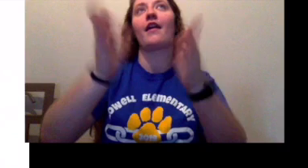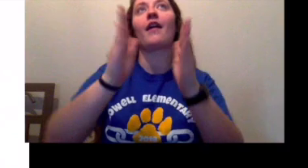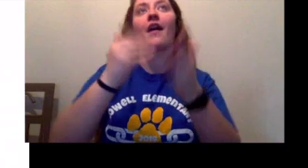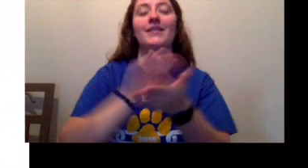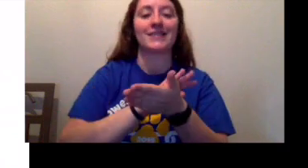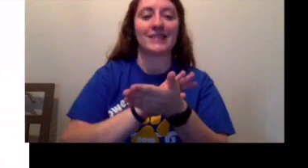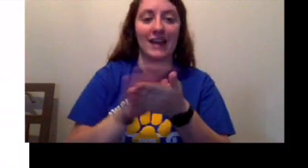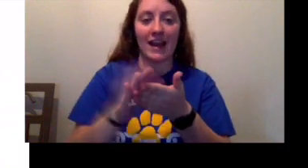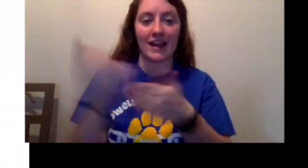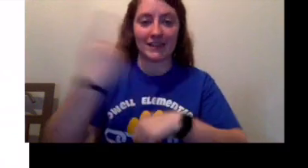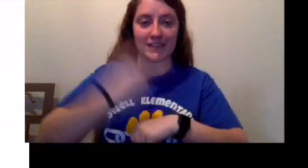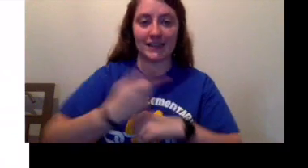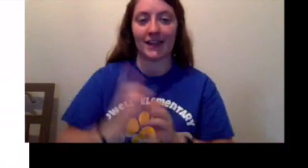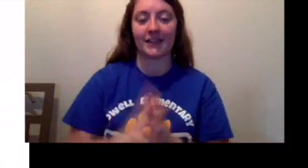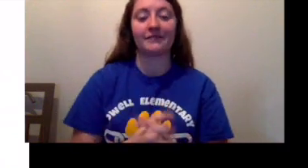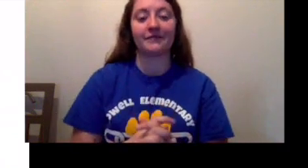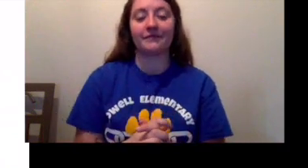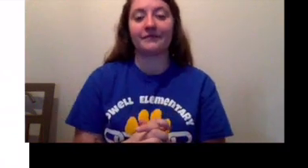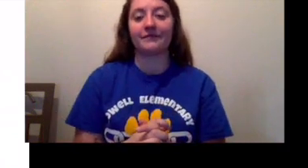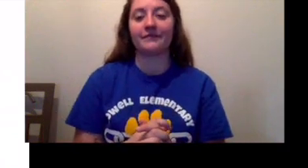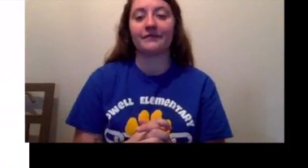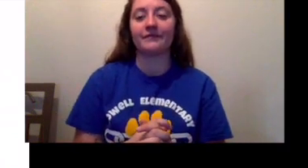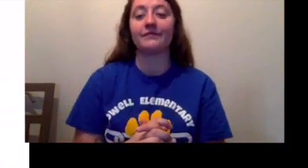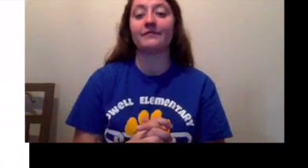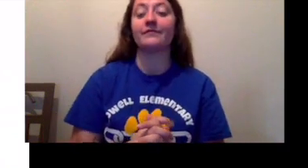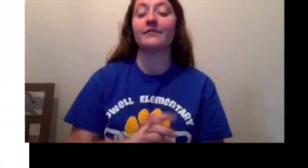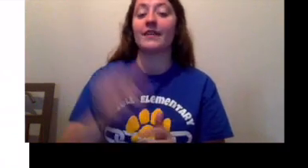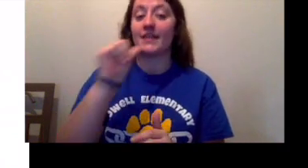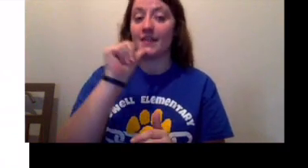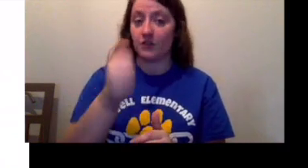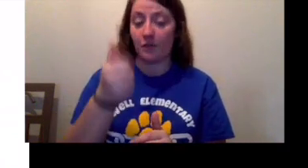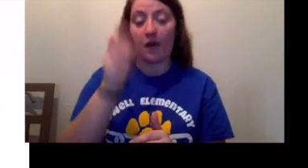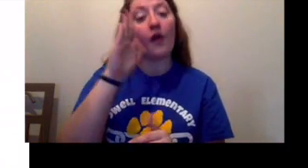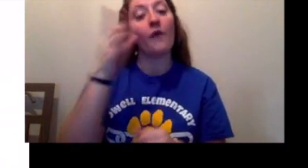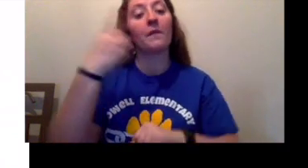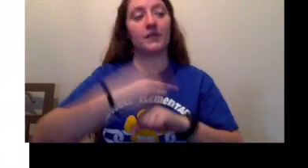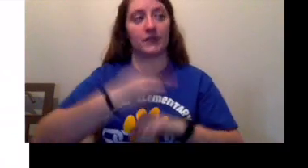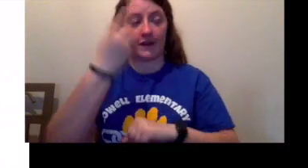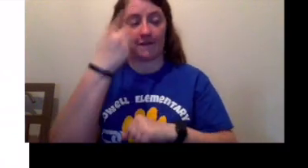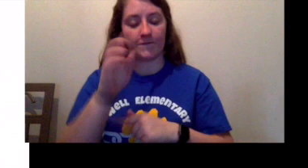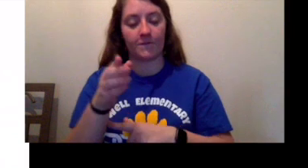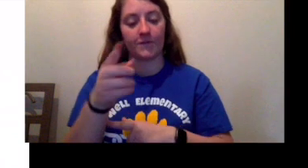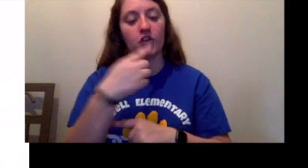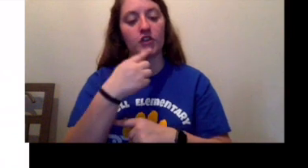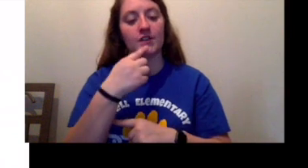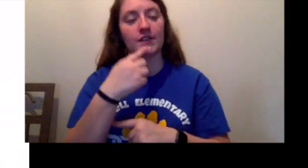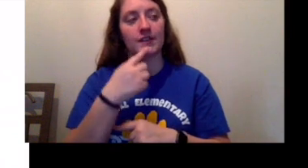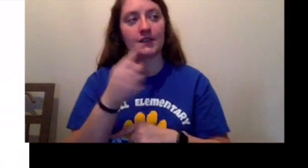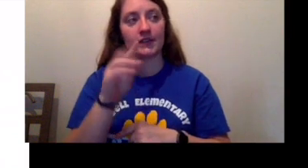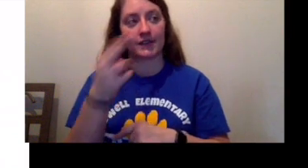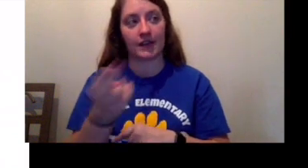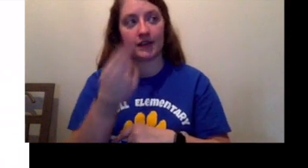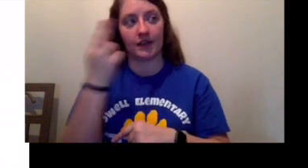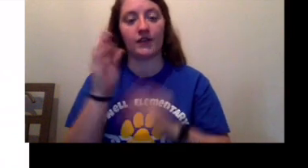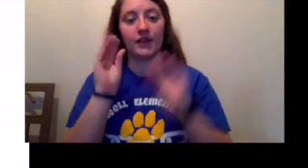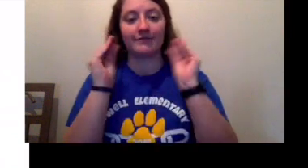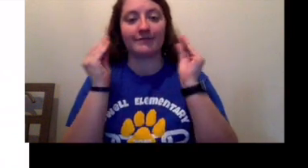day. Tomorrow will be a day for fishing, Henrik said, his smile